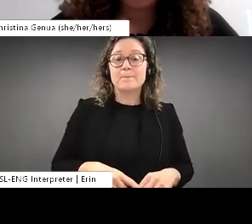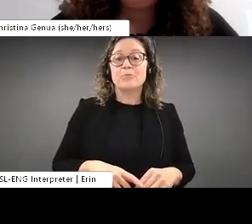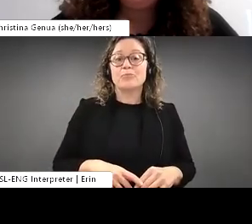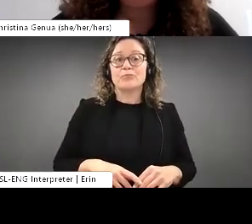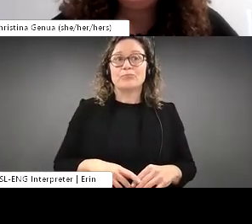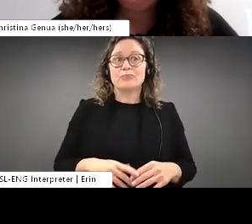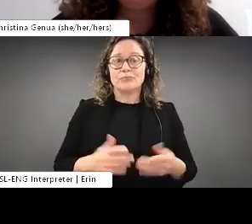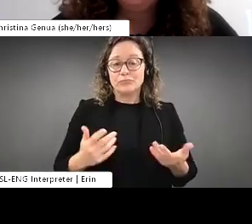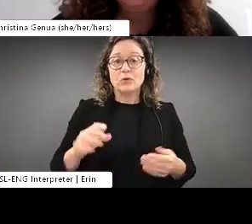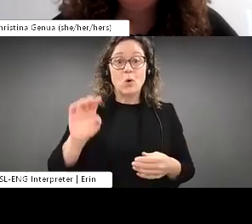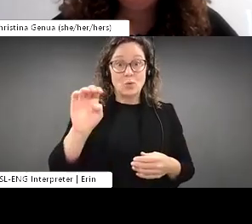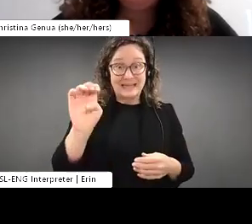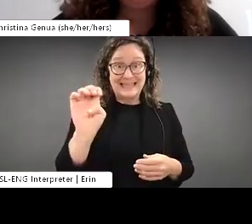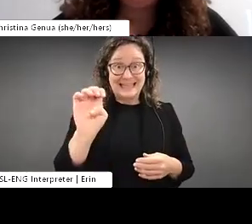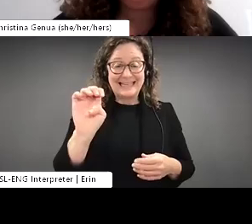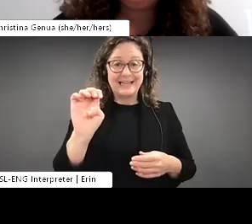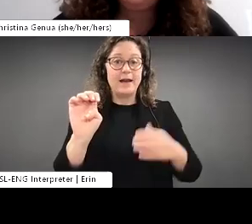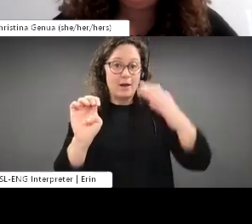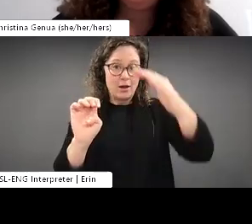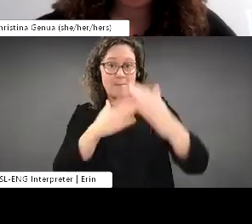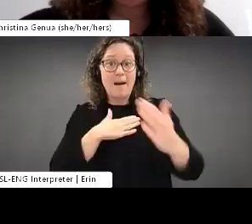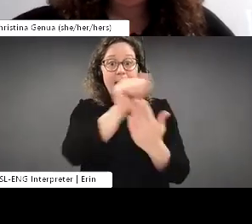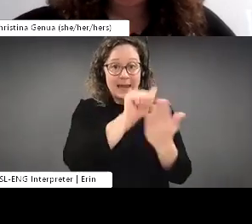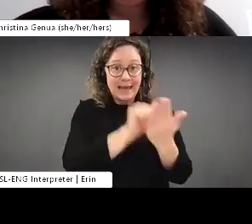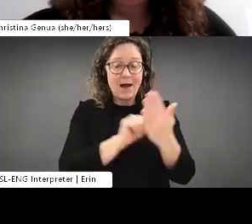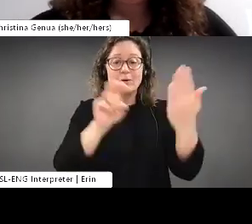um, taking money out of your account would be considered a transaction.